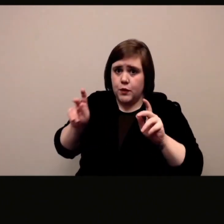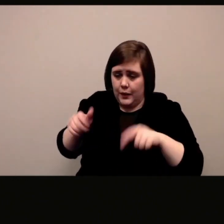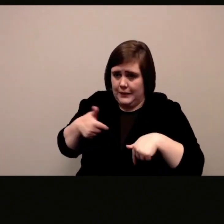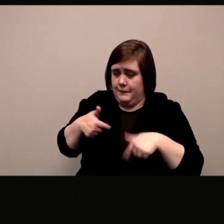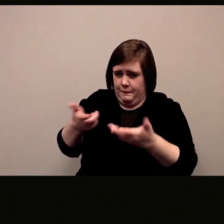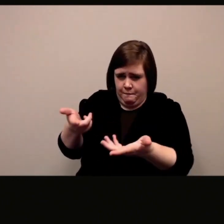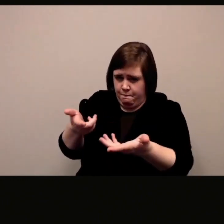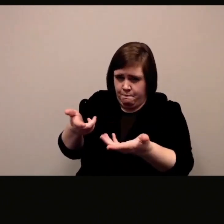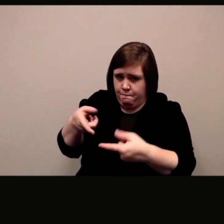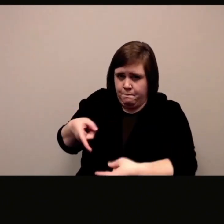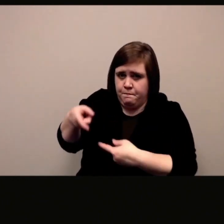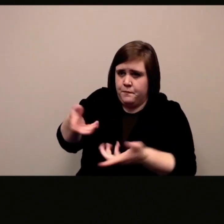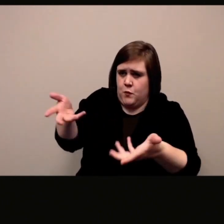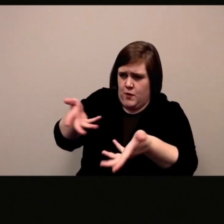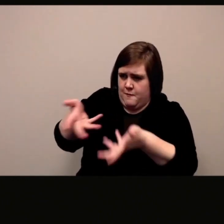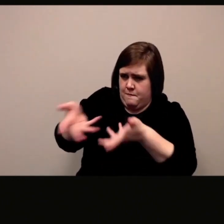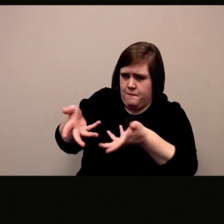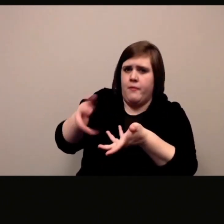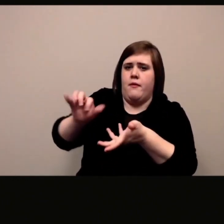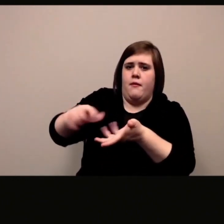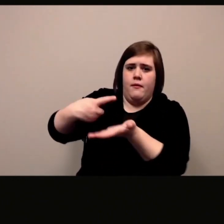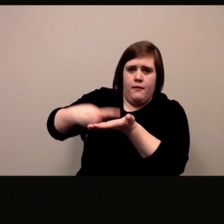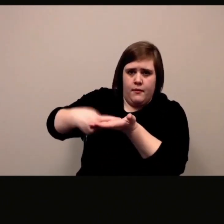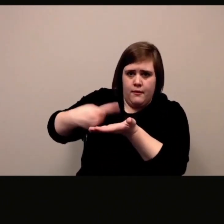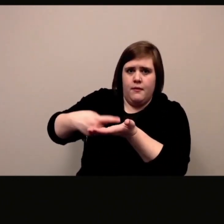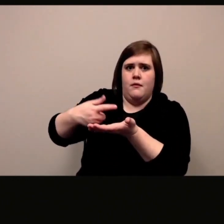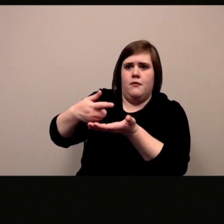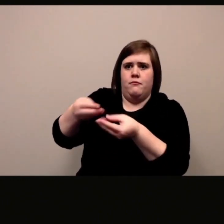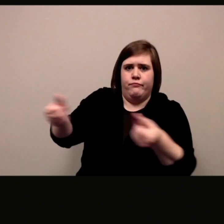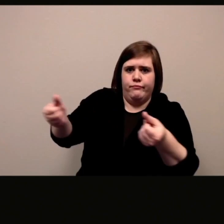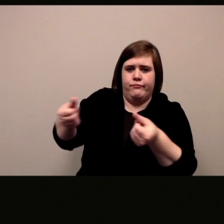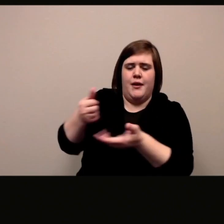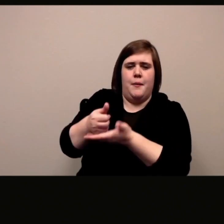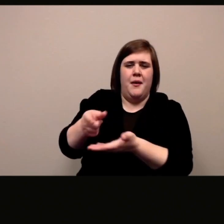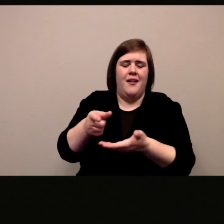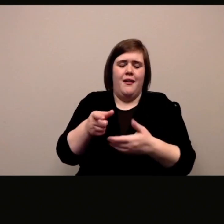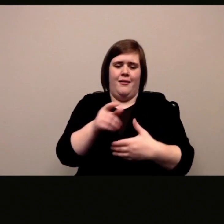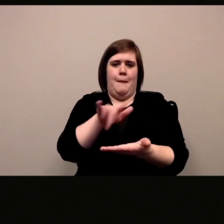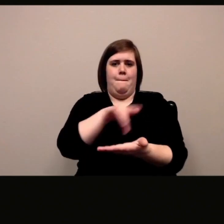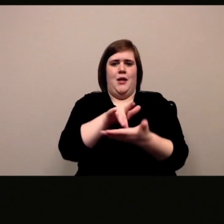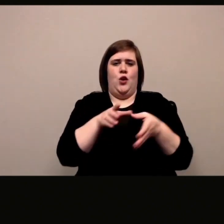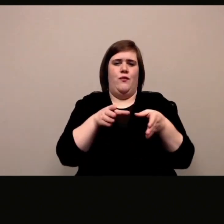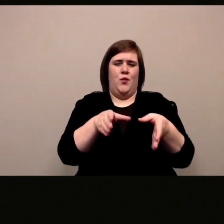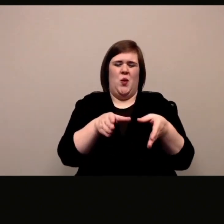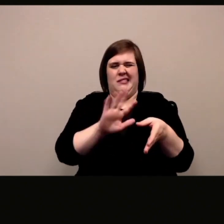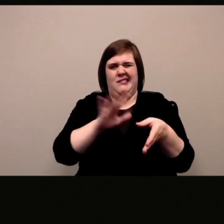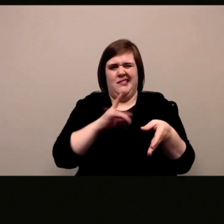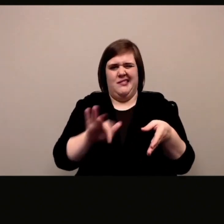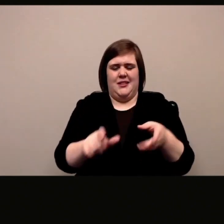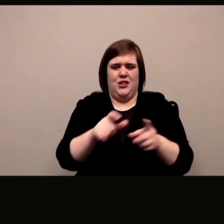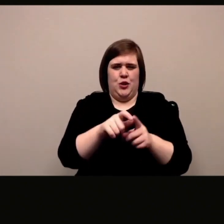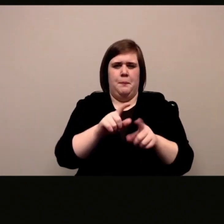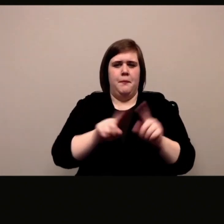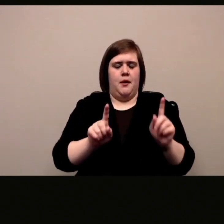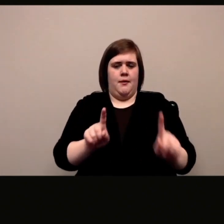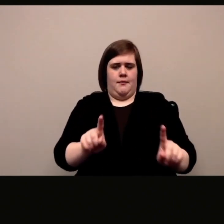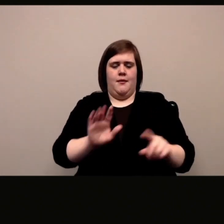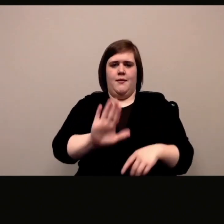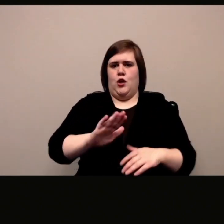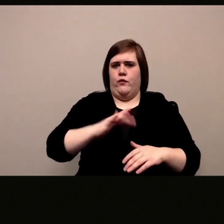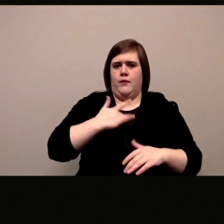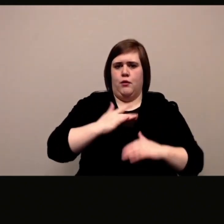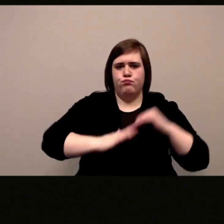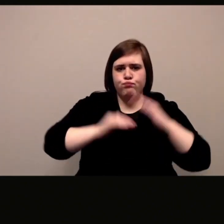out. Your middle of the, I don't call the middle of the road. It depends on where they are as being comfortable with this